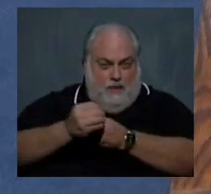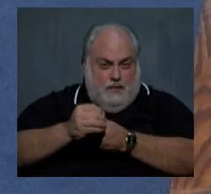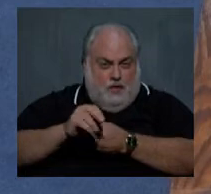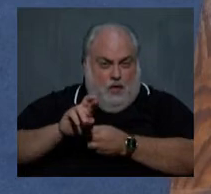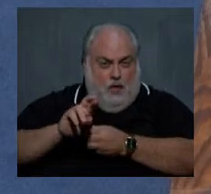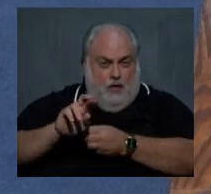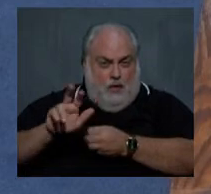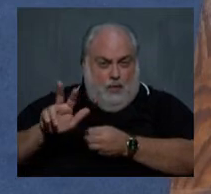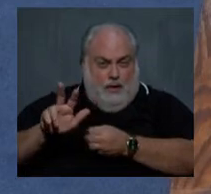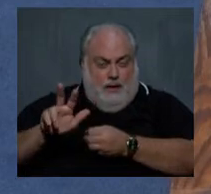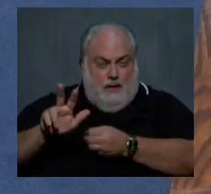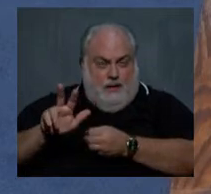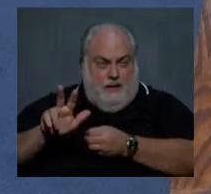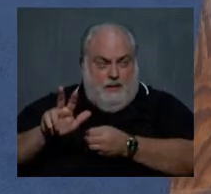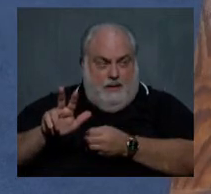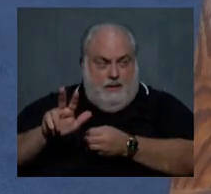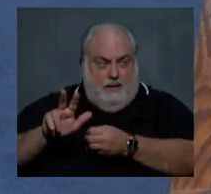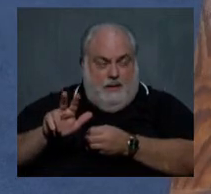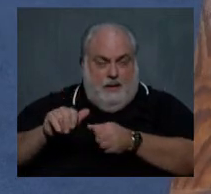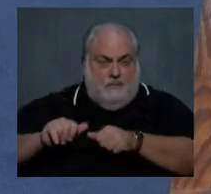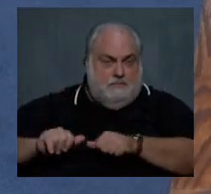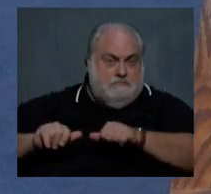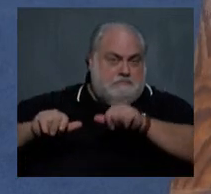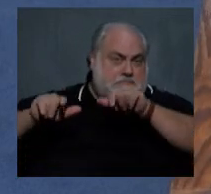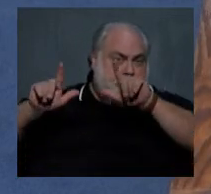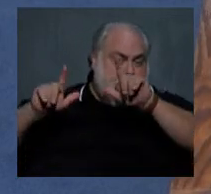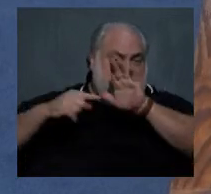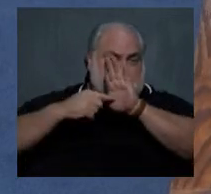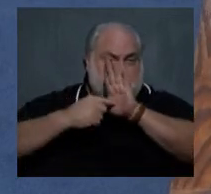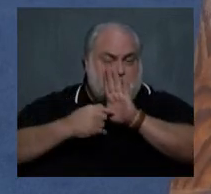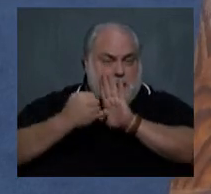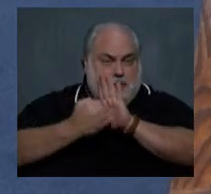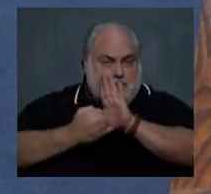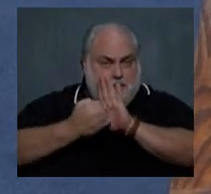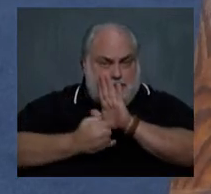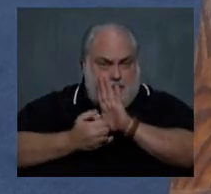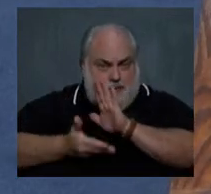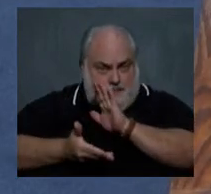R3. Scott, if you could bring up the sketch plan for that item.